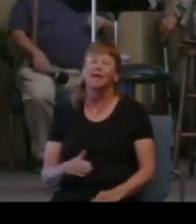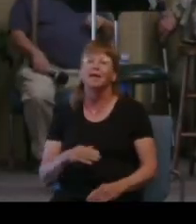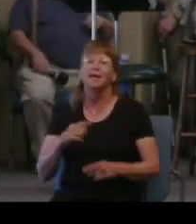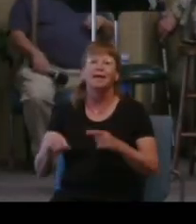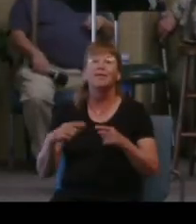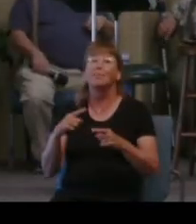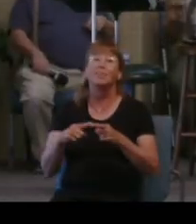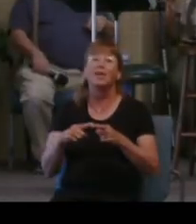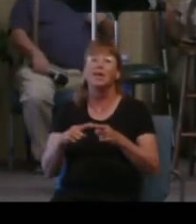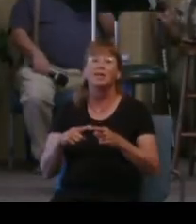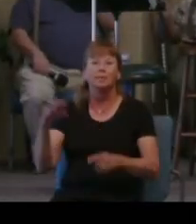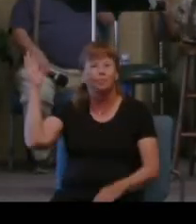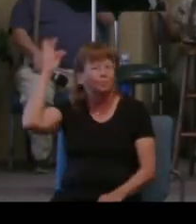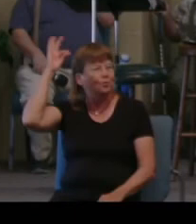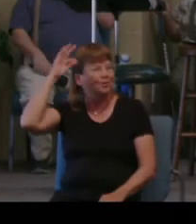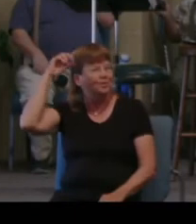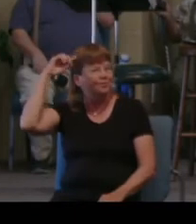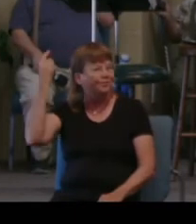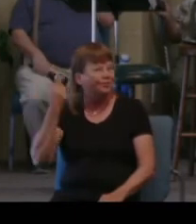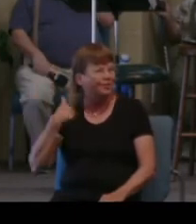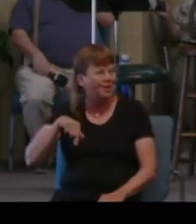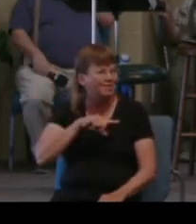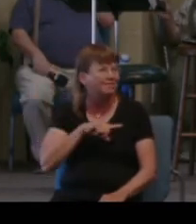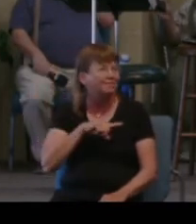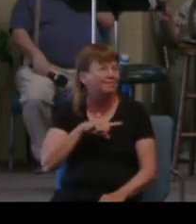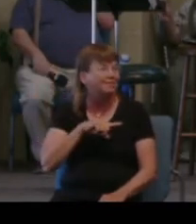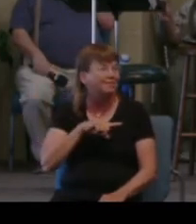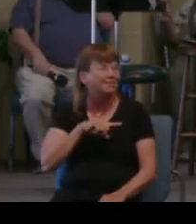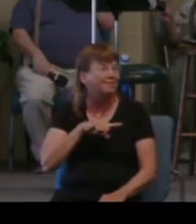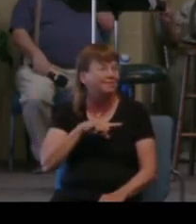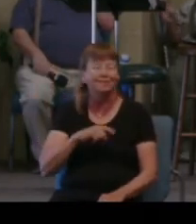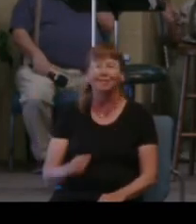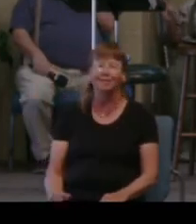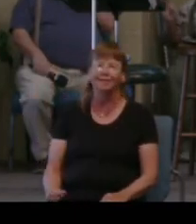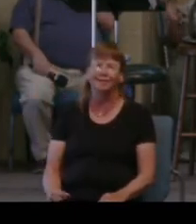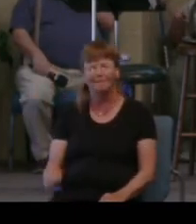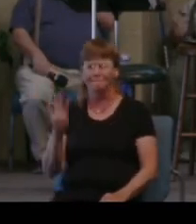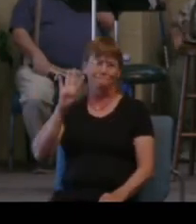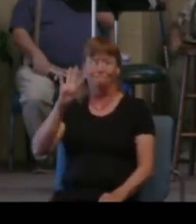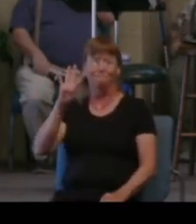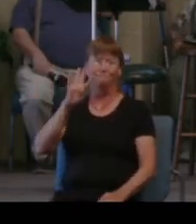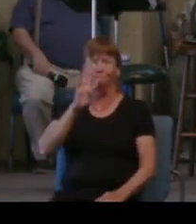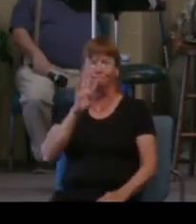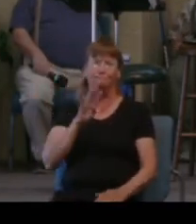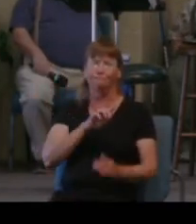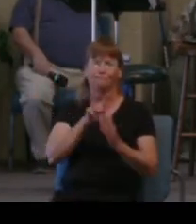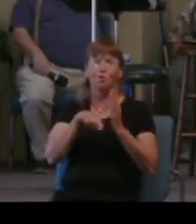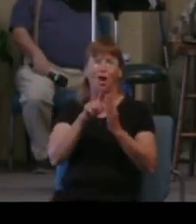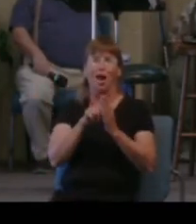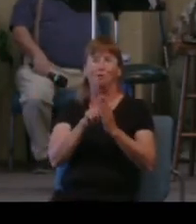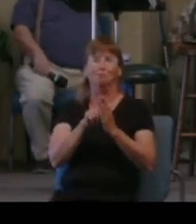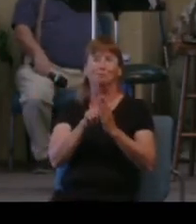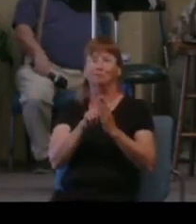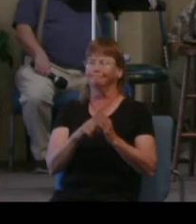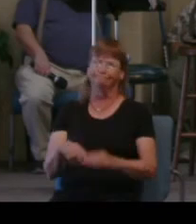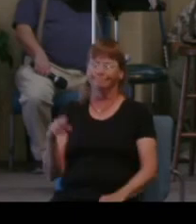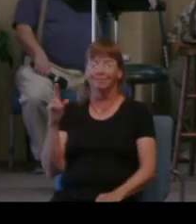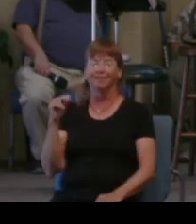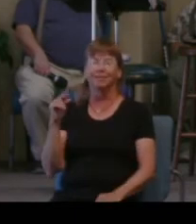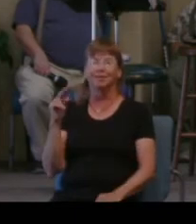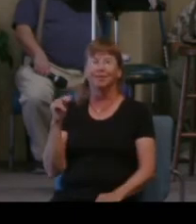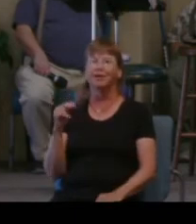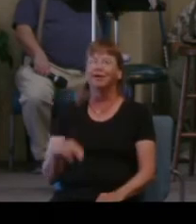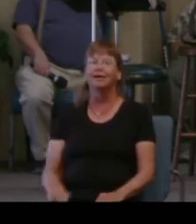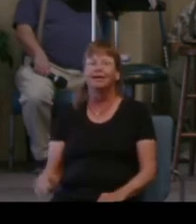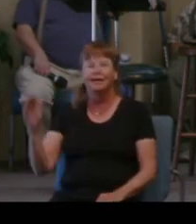Not yet. We're going to sing some more. Said I got to have 4 hours or something like that. We're Scott and Natalie Slade.